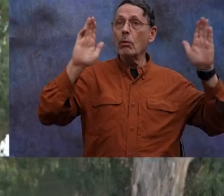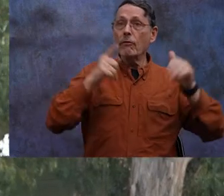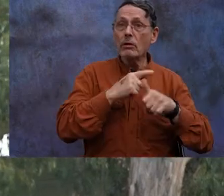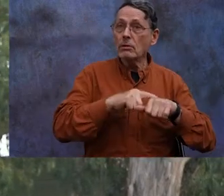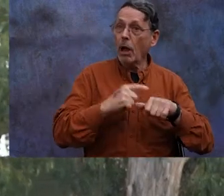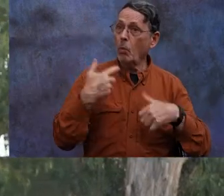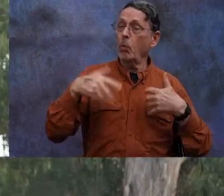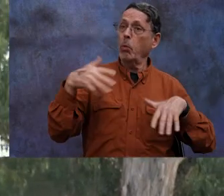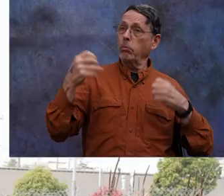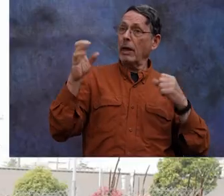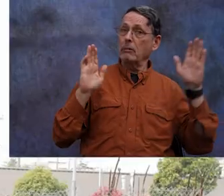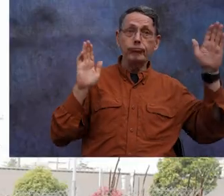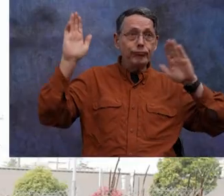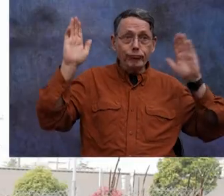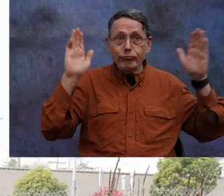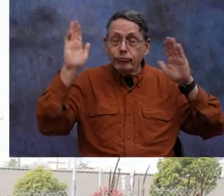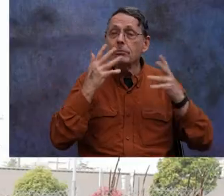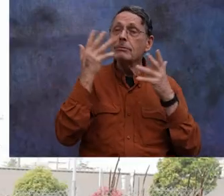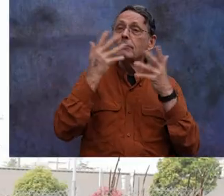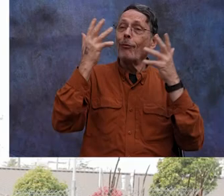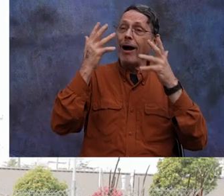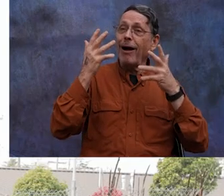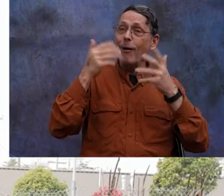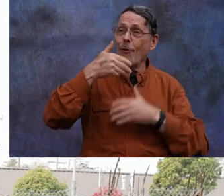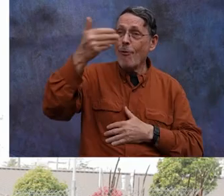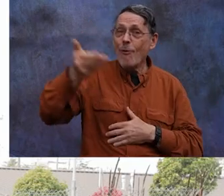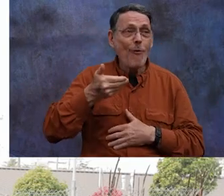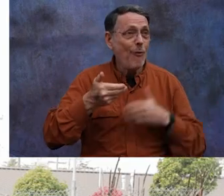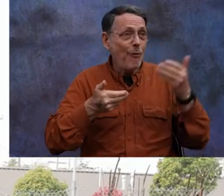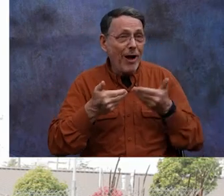Wow. Wow. Welcome. Welcome.